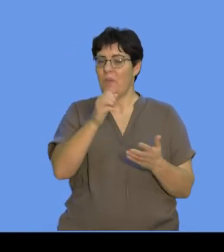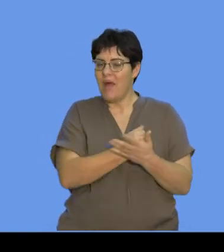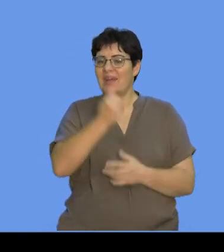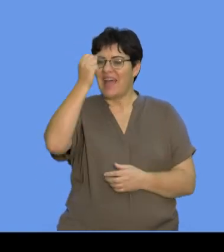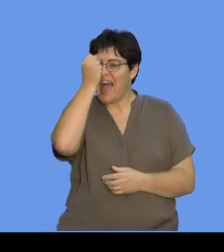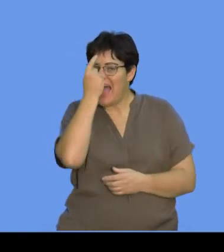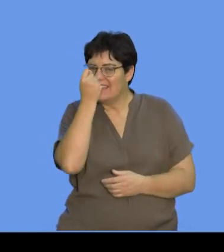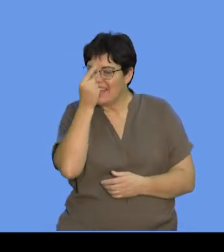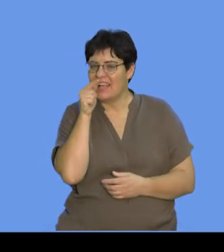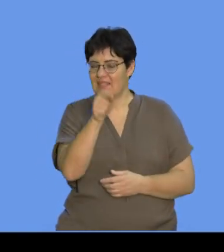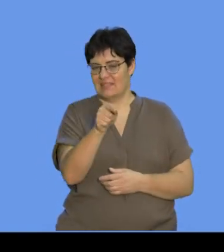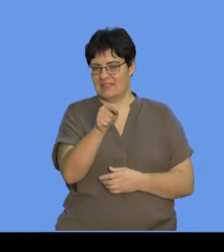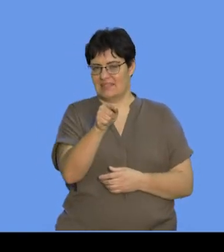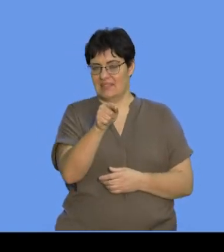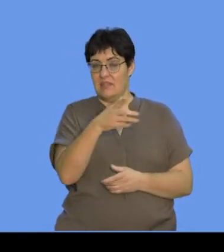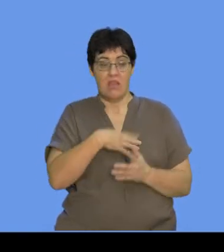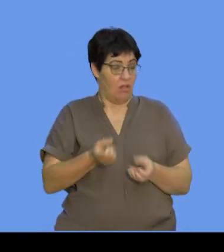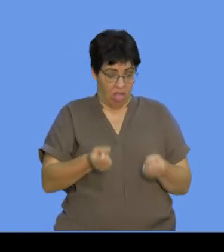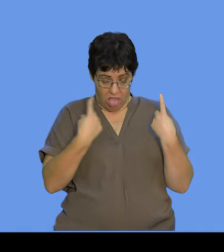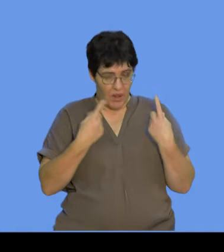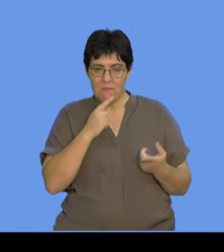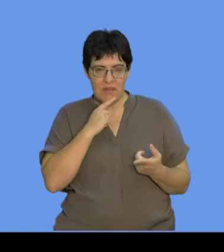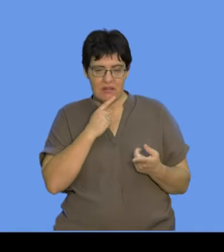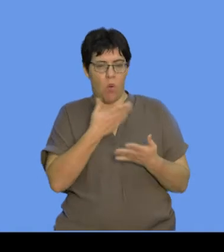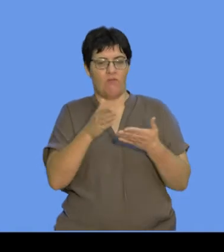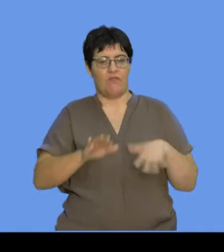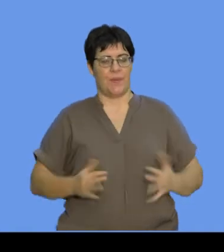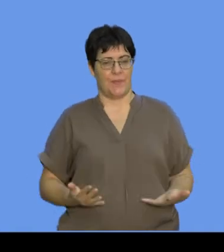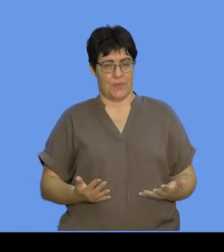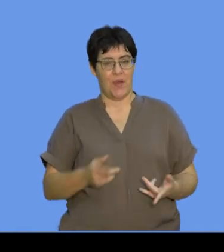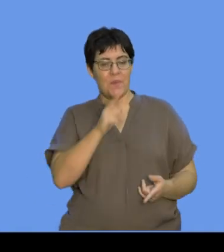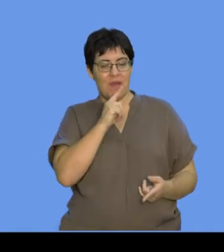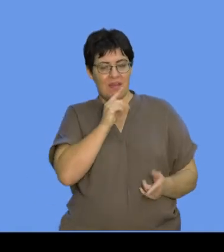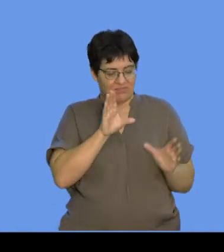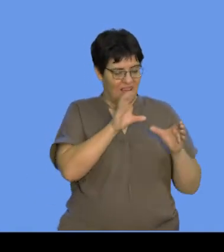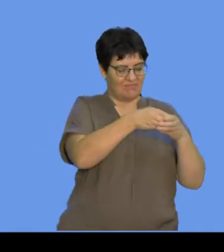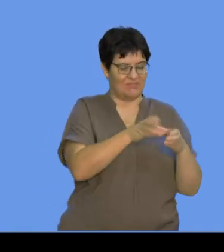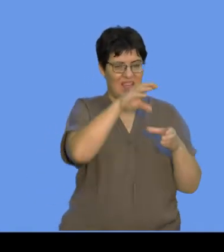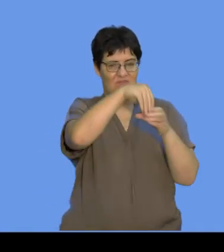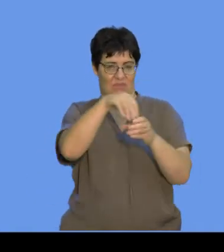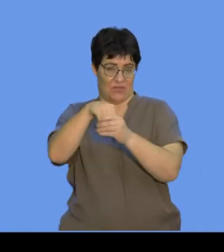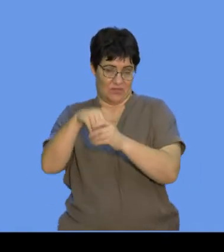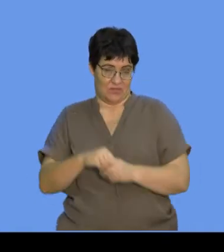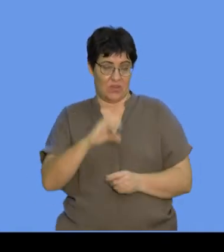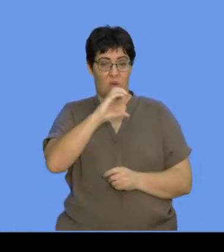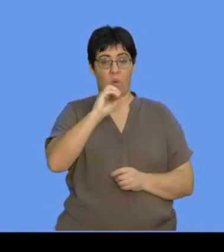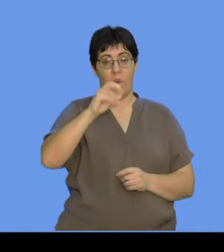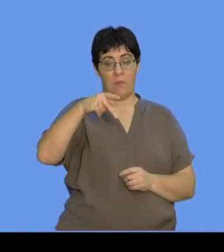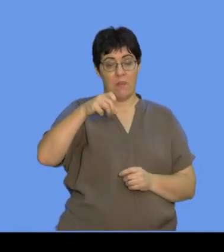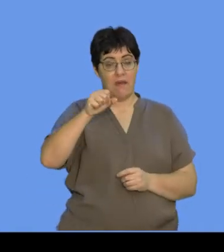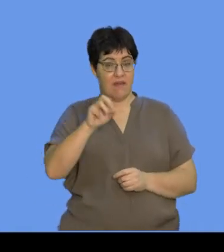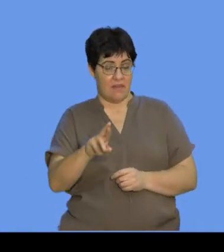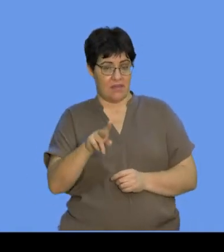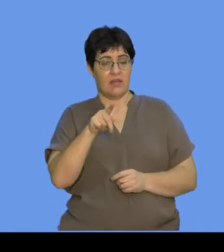of understanding because this has to do with the classification. So copper is actually a